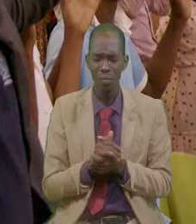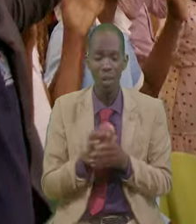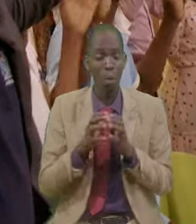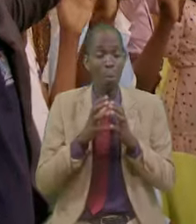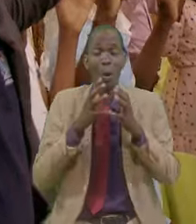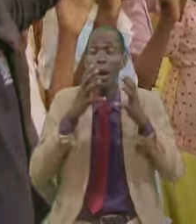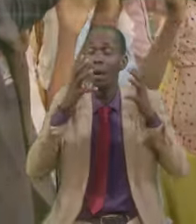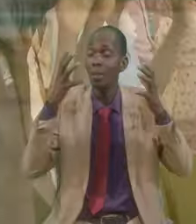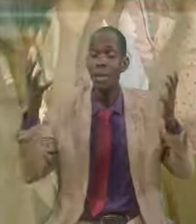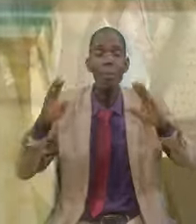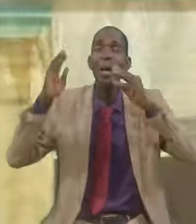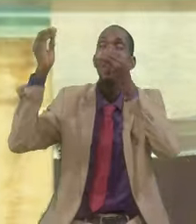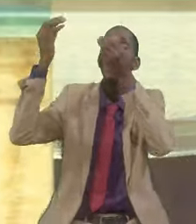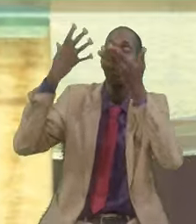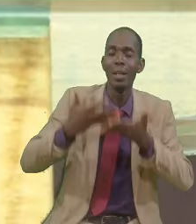Abundant supply.